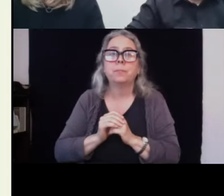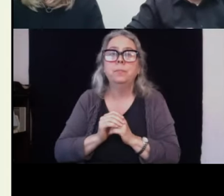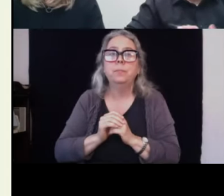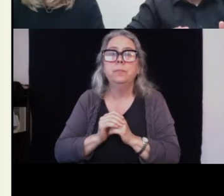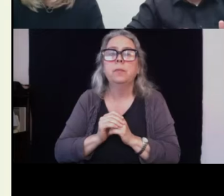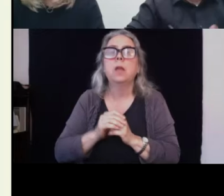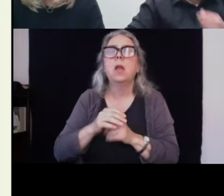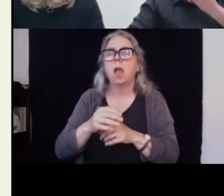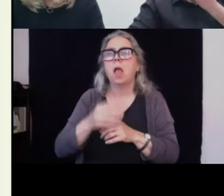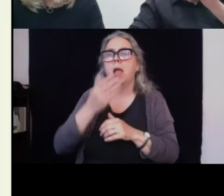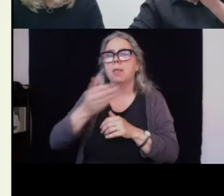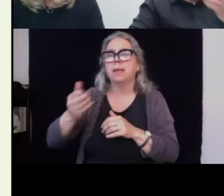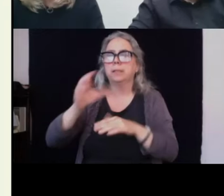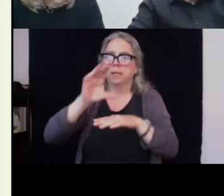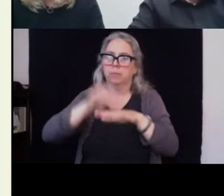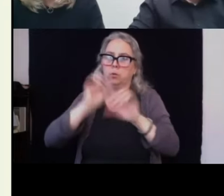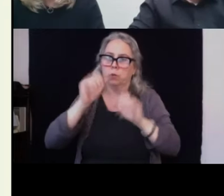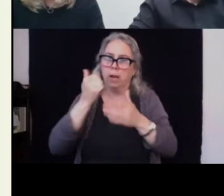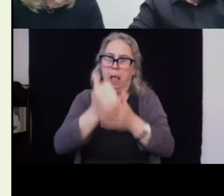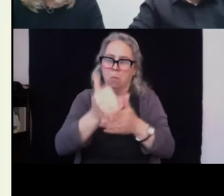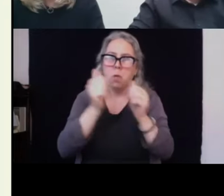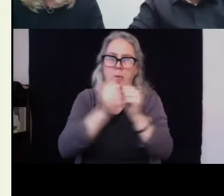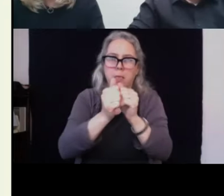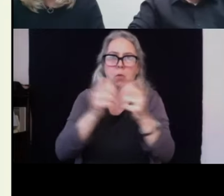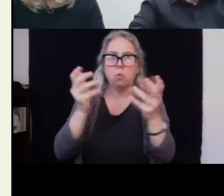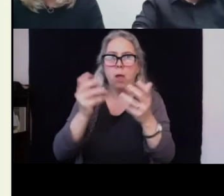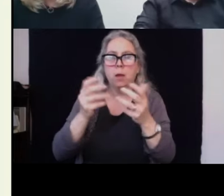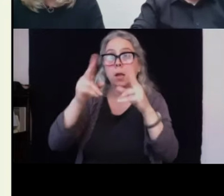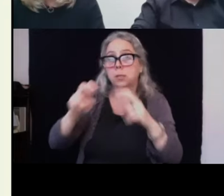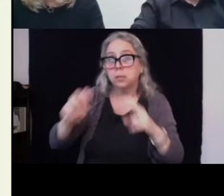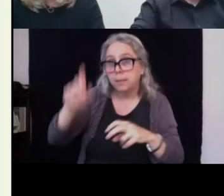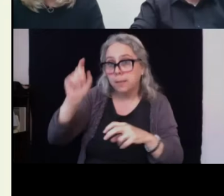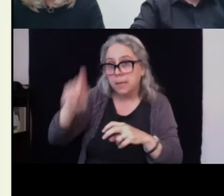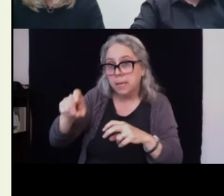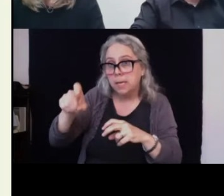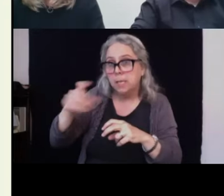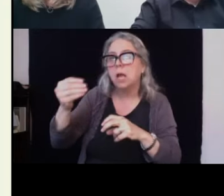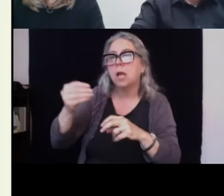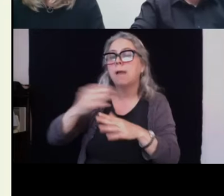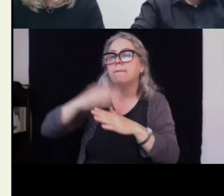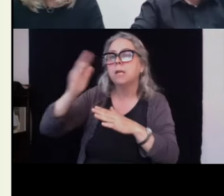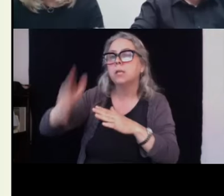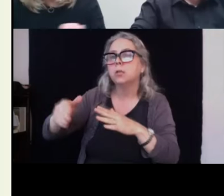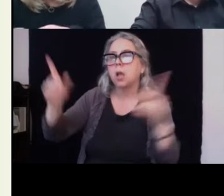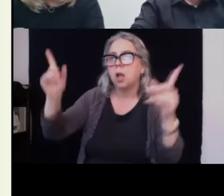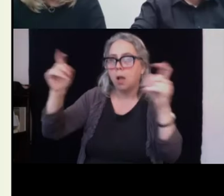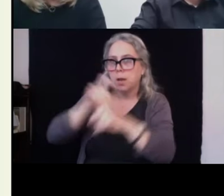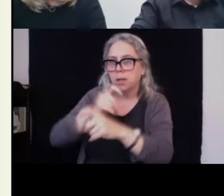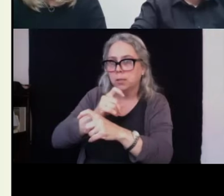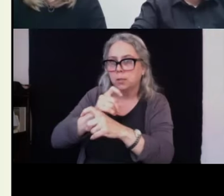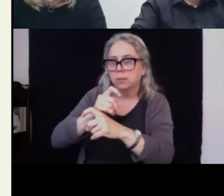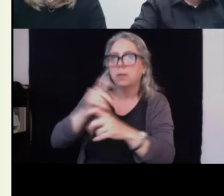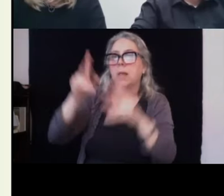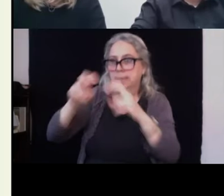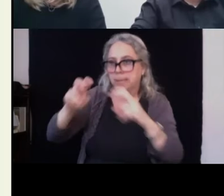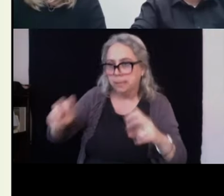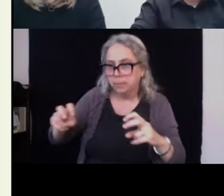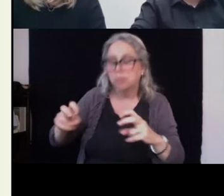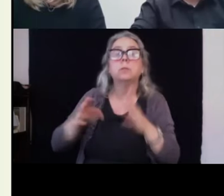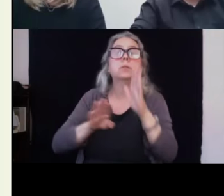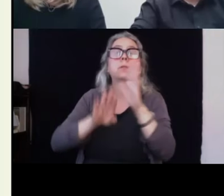Things that they can help with. Assessing the needs and completing a comprehensive assessment, developing a